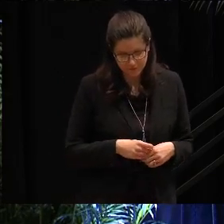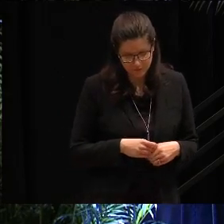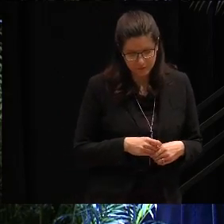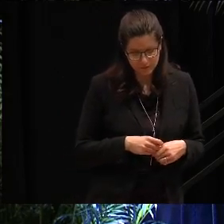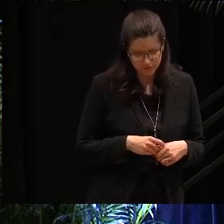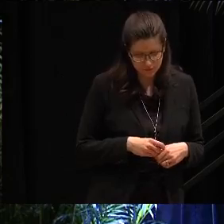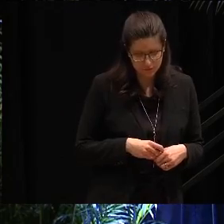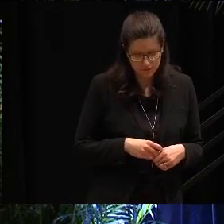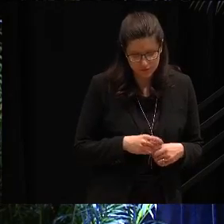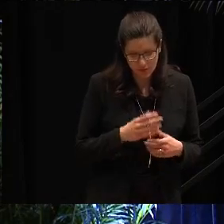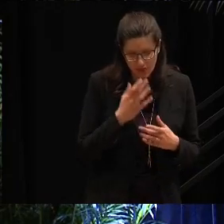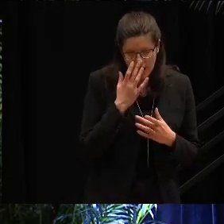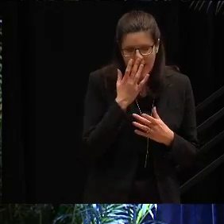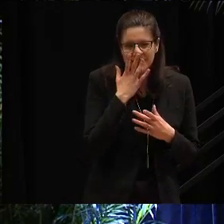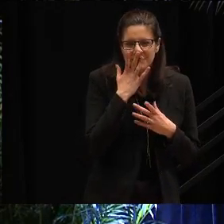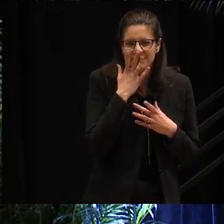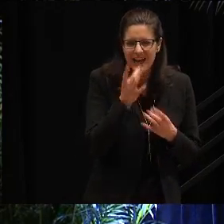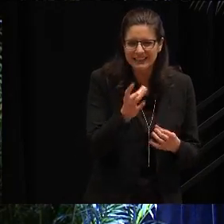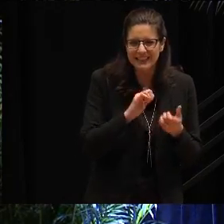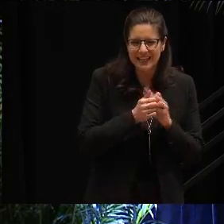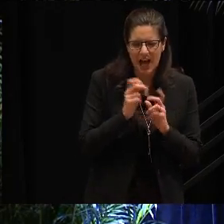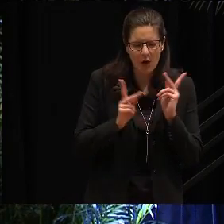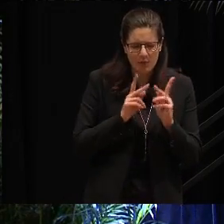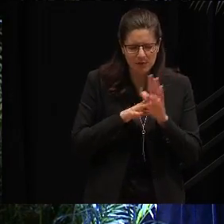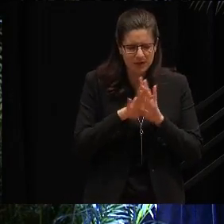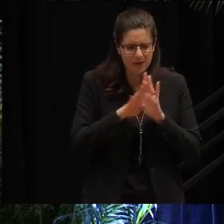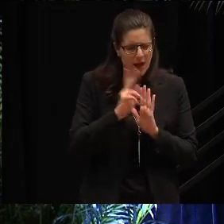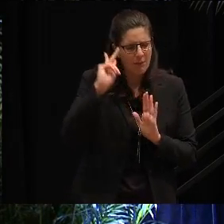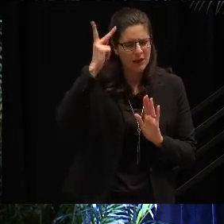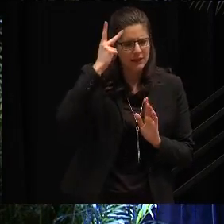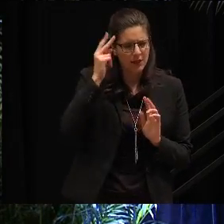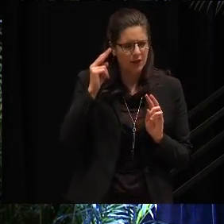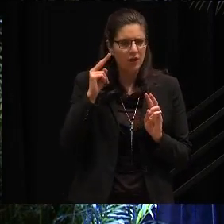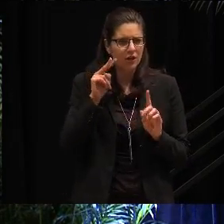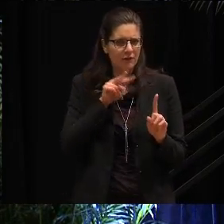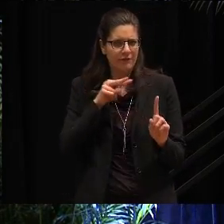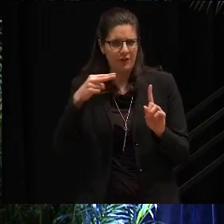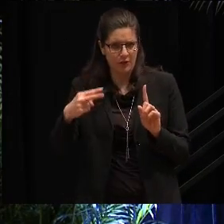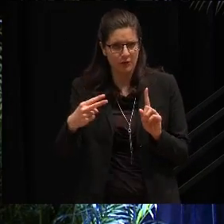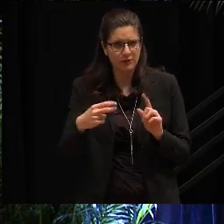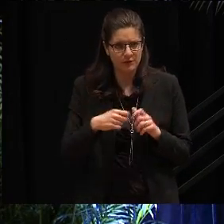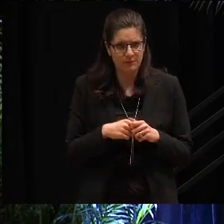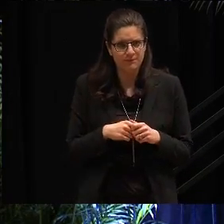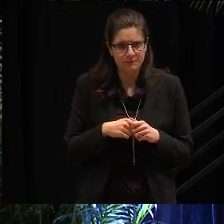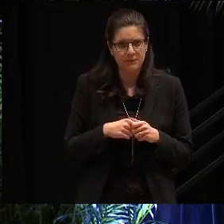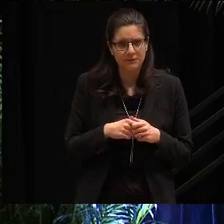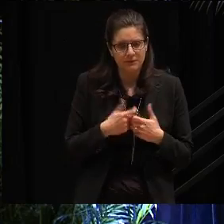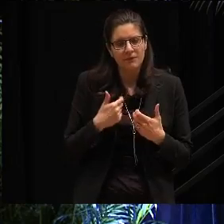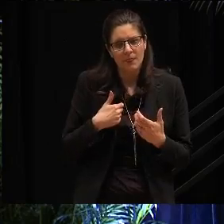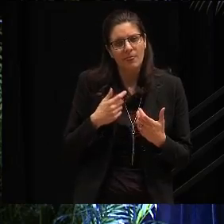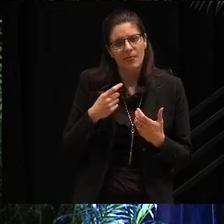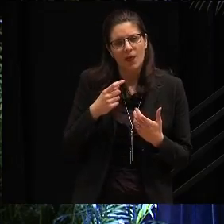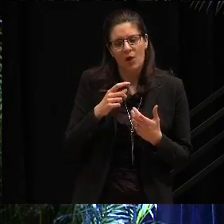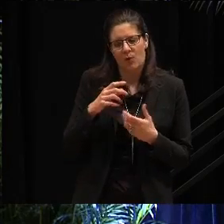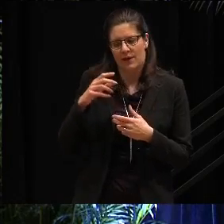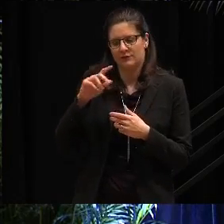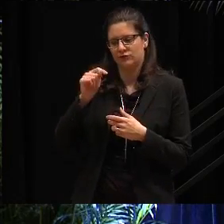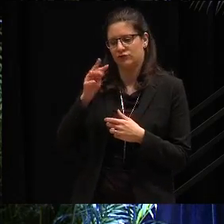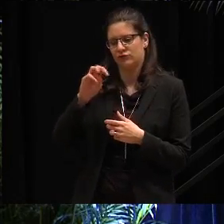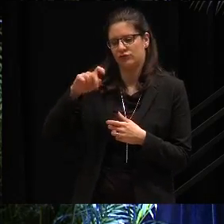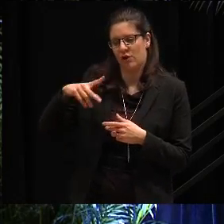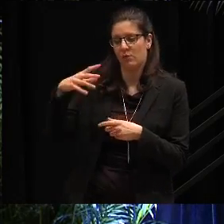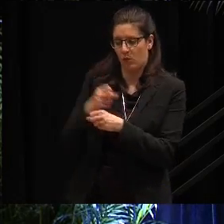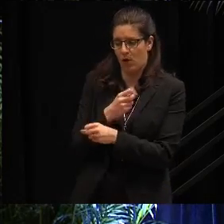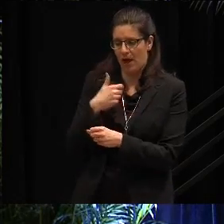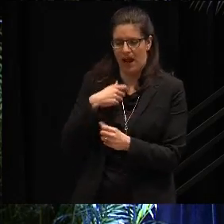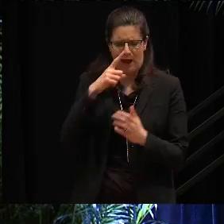people get at their political views. And after Trump won, I did a story on Johnston, traditionally a Democratic town, and how